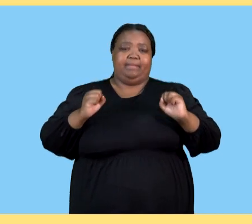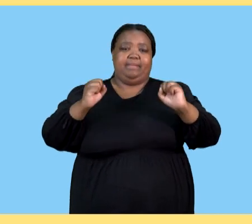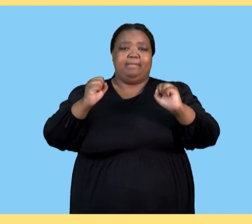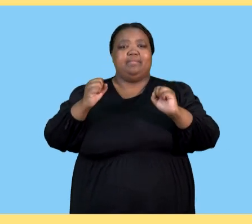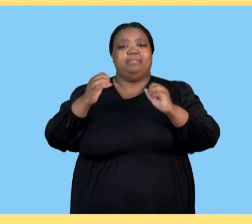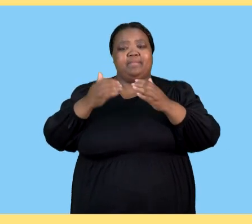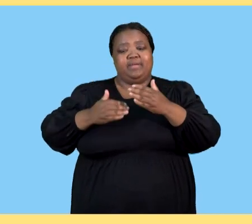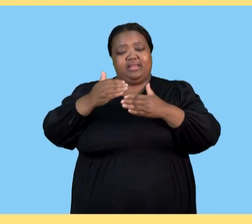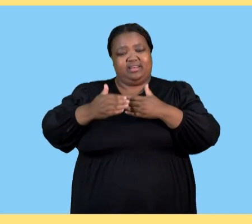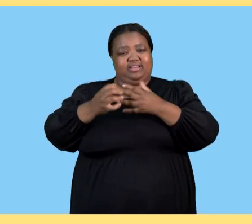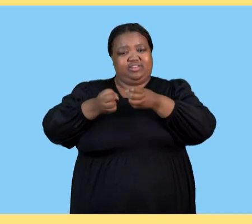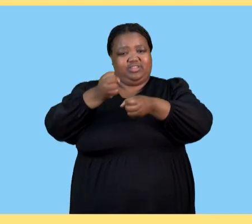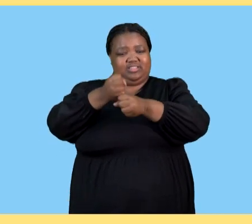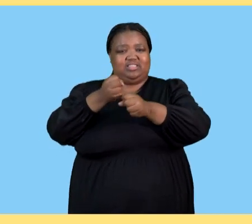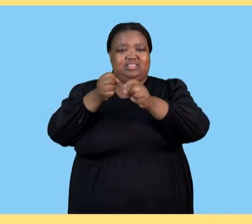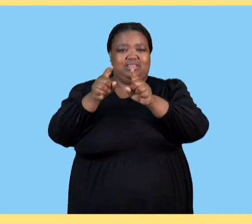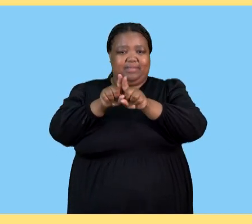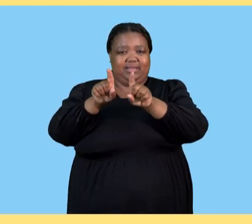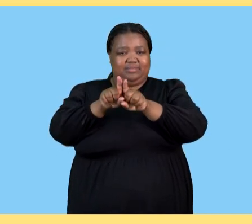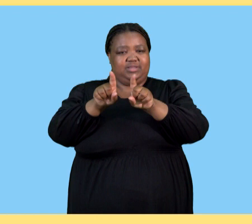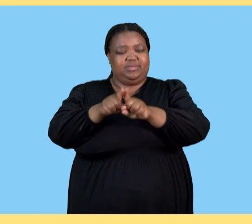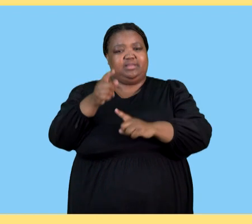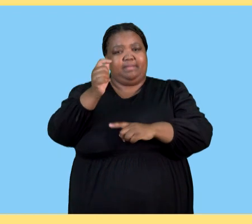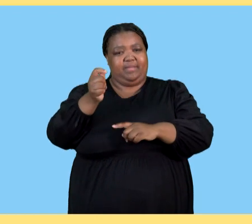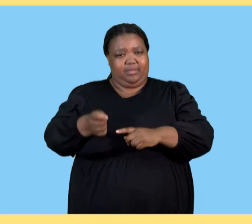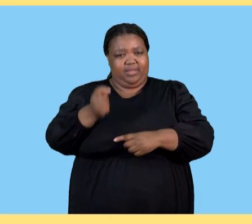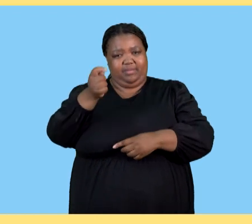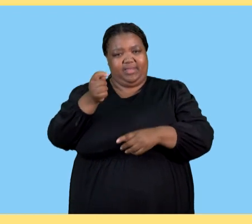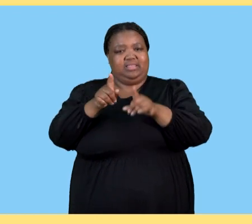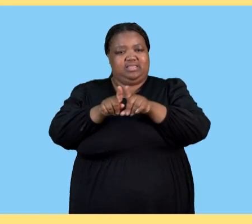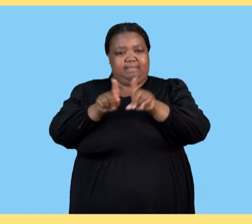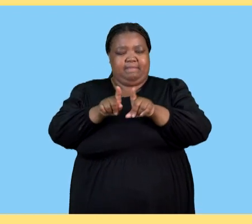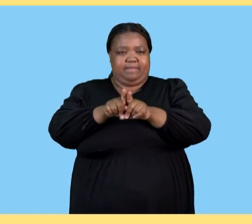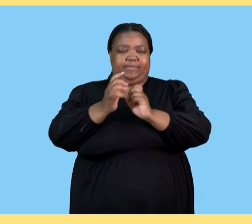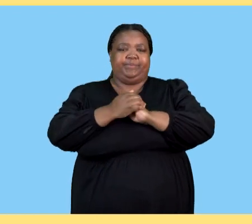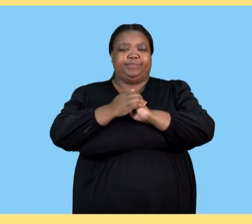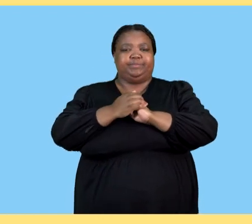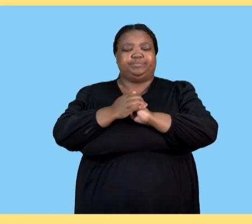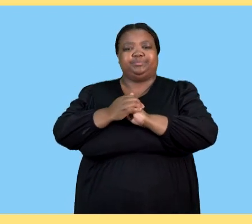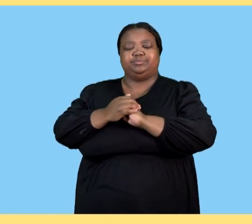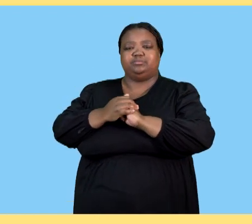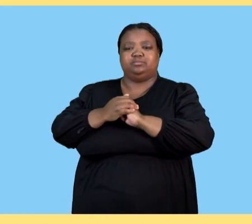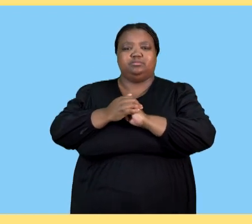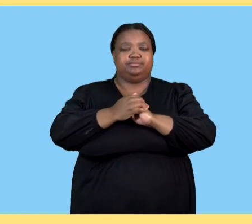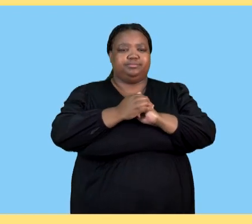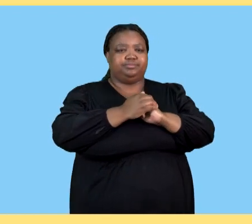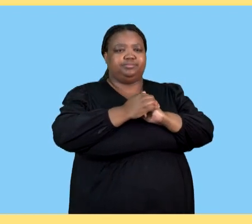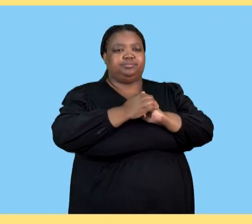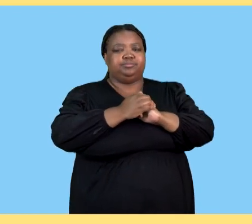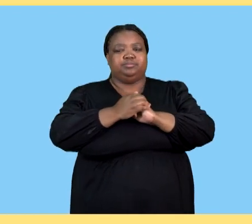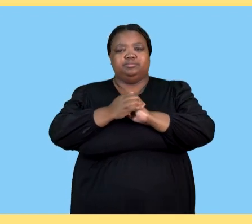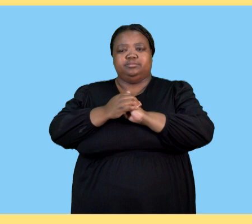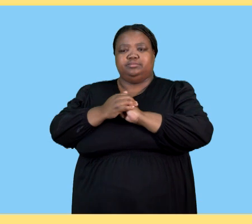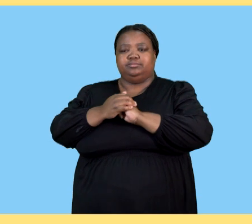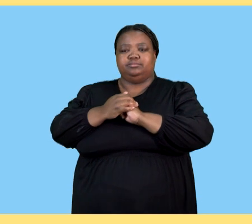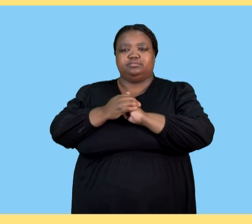same capital repayments on the loan as we did this year in the next financial year. In the next financial year, we are